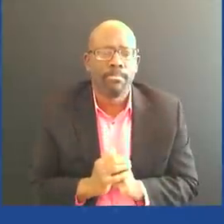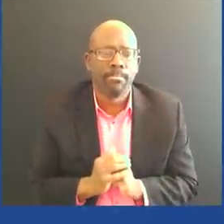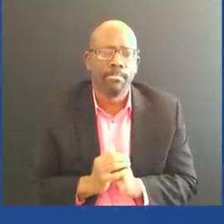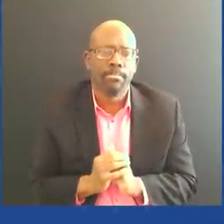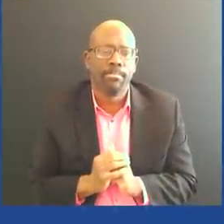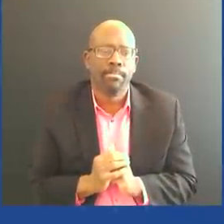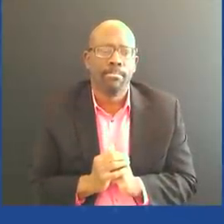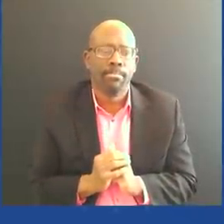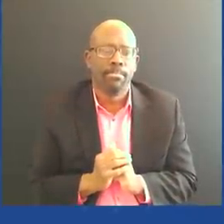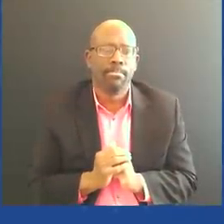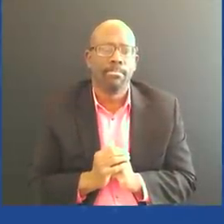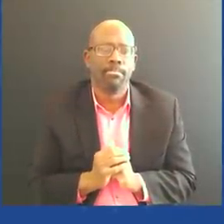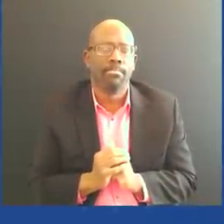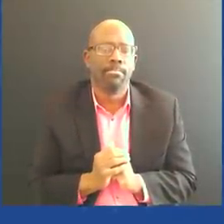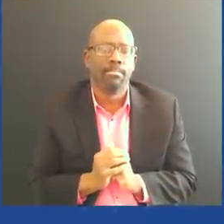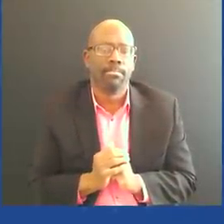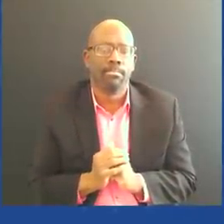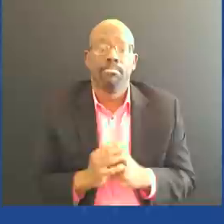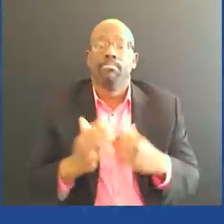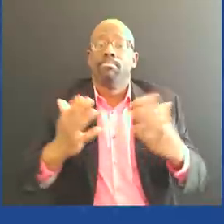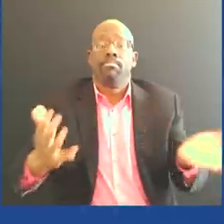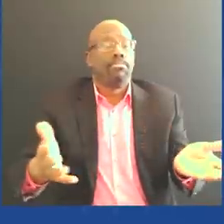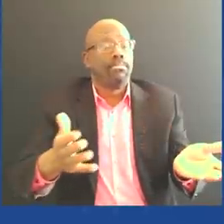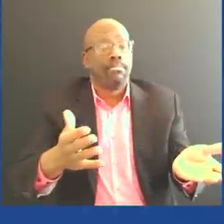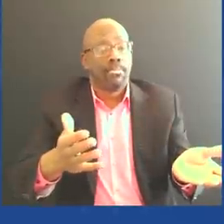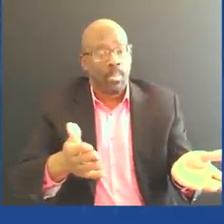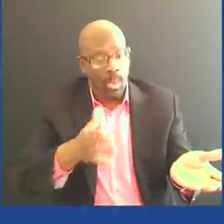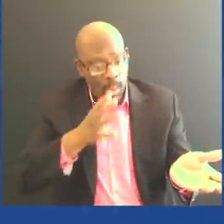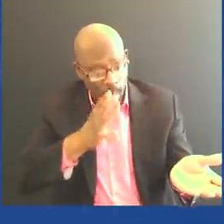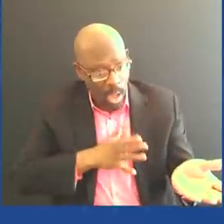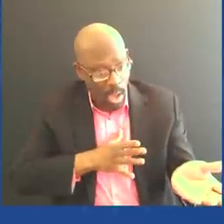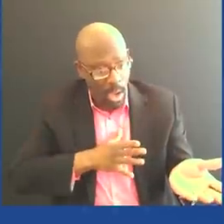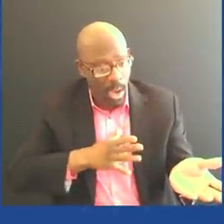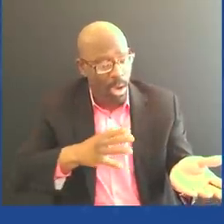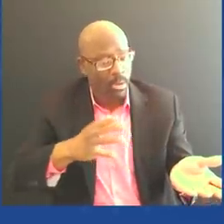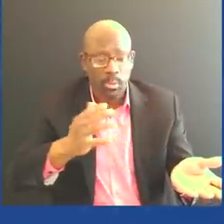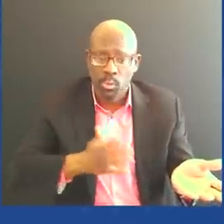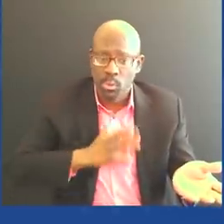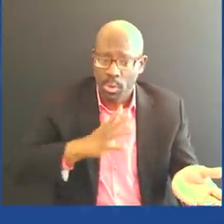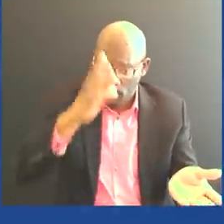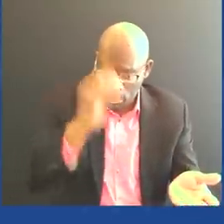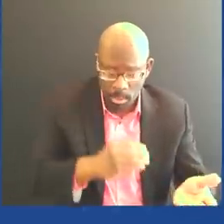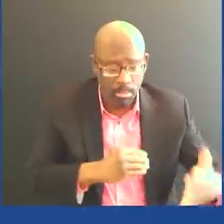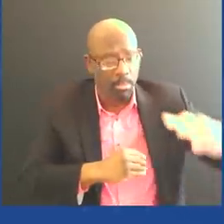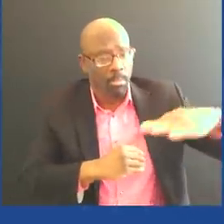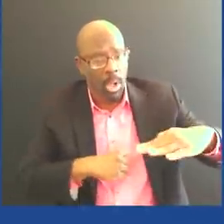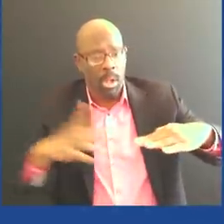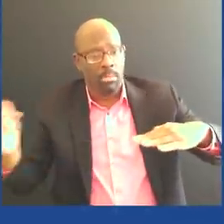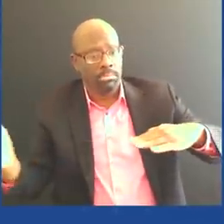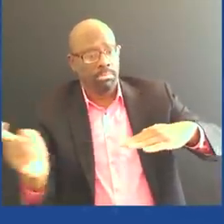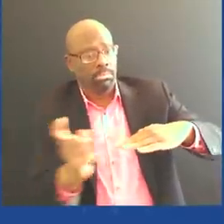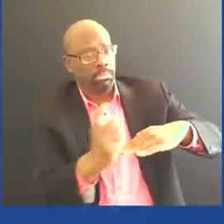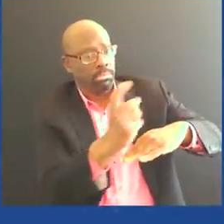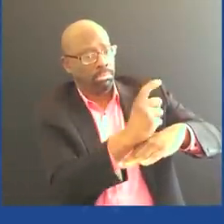Ladies and gentlemen, our platform guests. Mr. John Riley, USS Delaware Commissioning